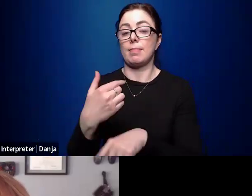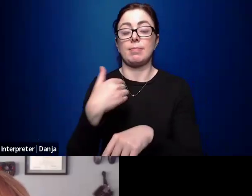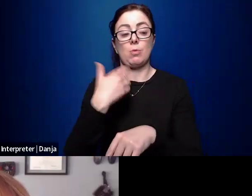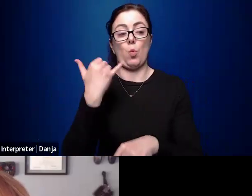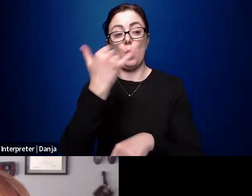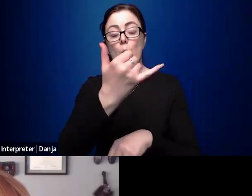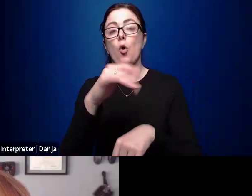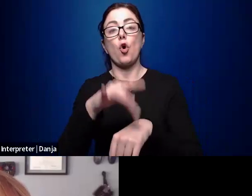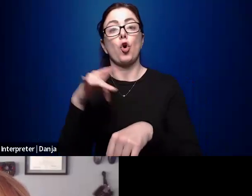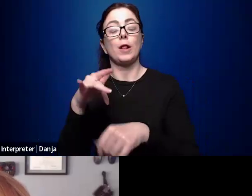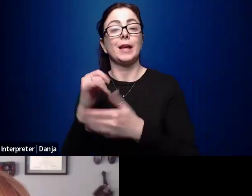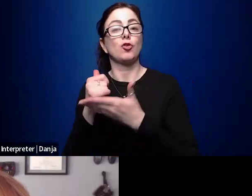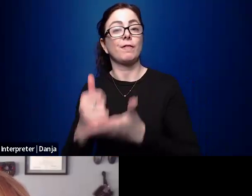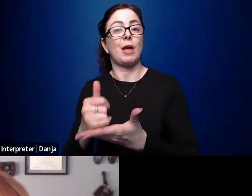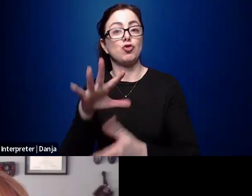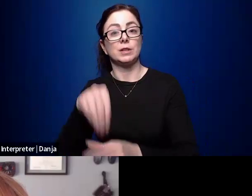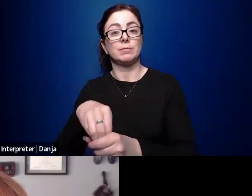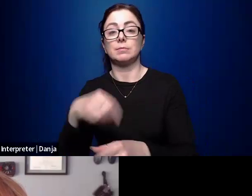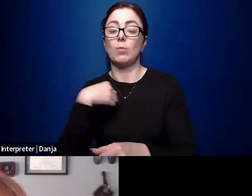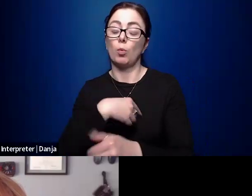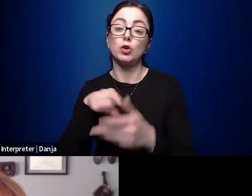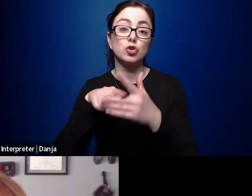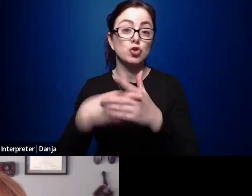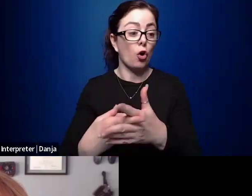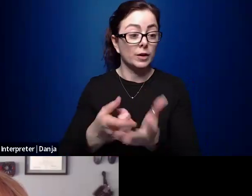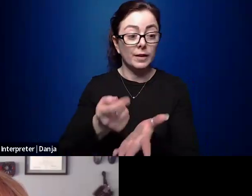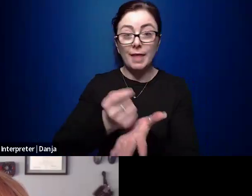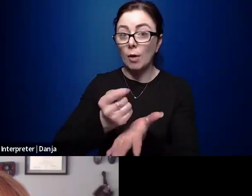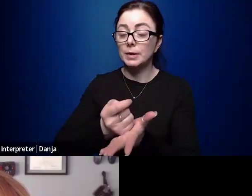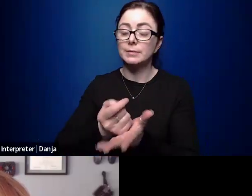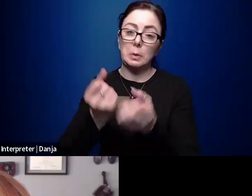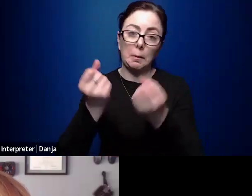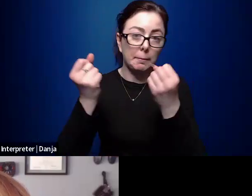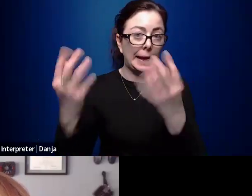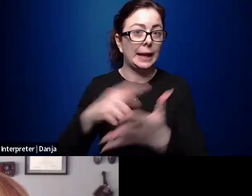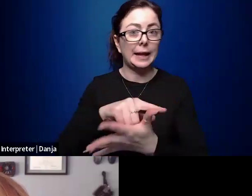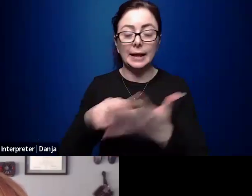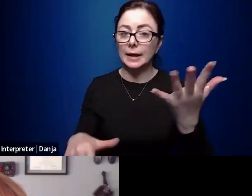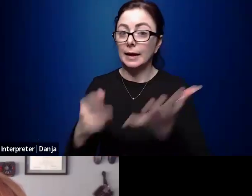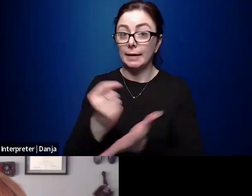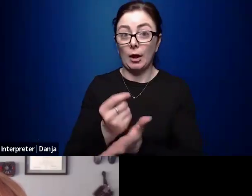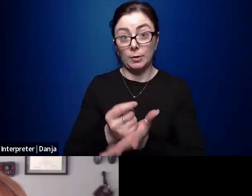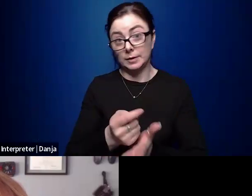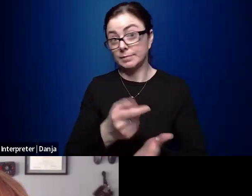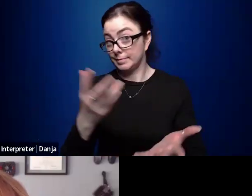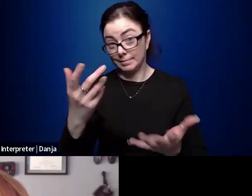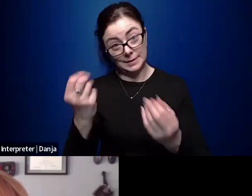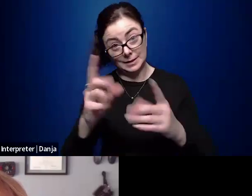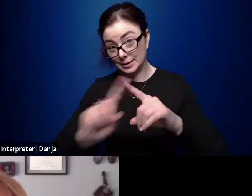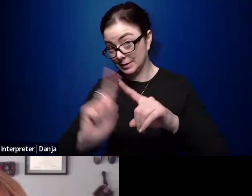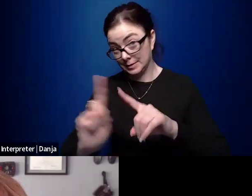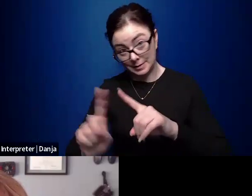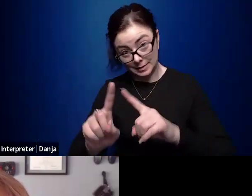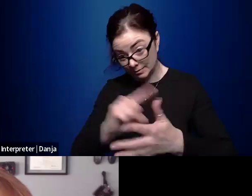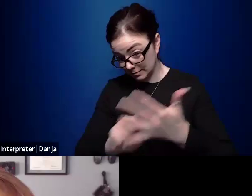started therapies. So many therapies. You name it, we tried it. Always resounding in my head,